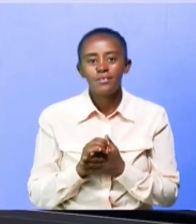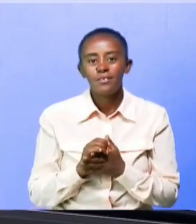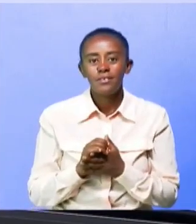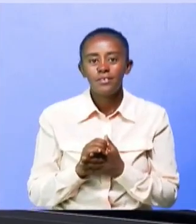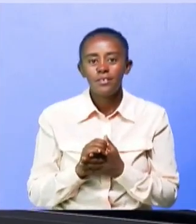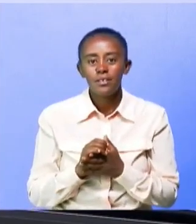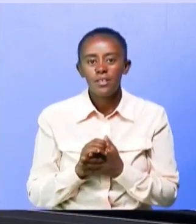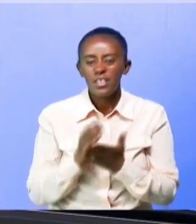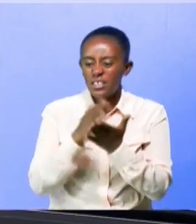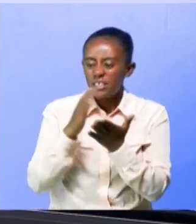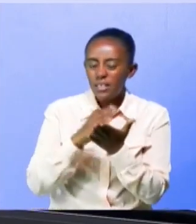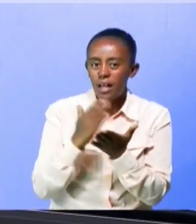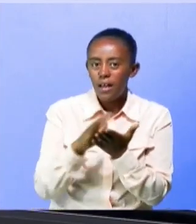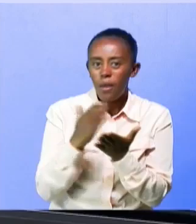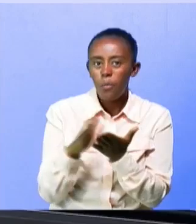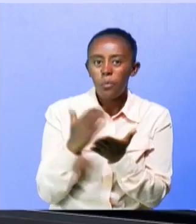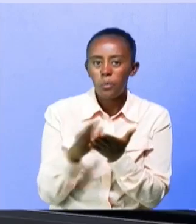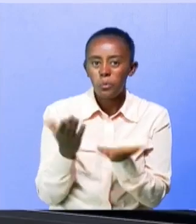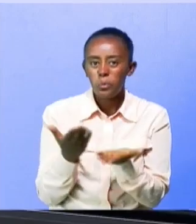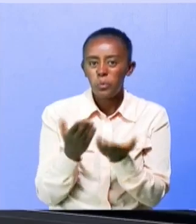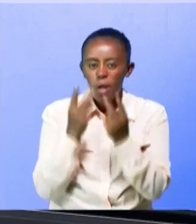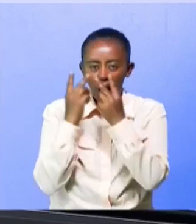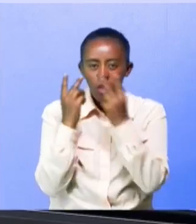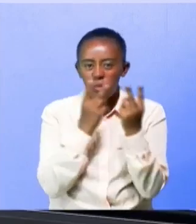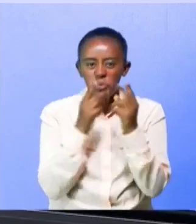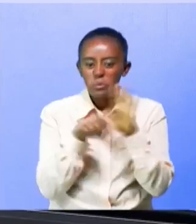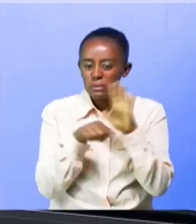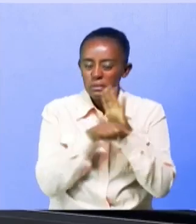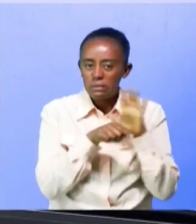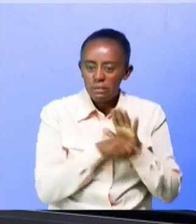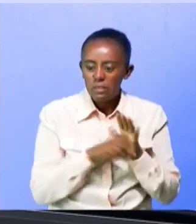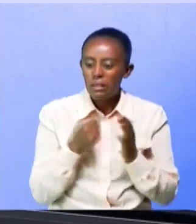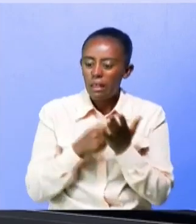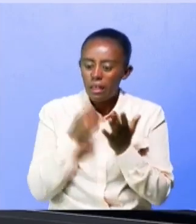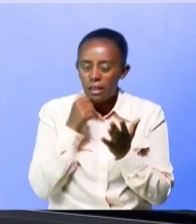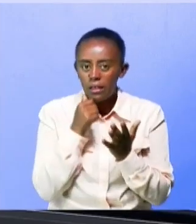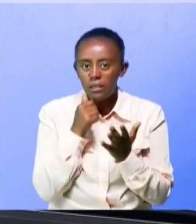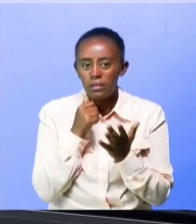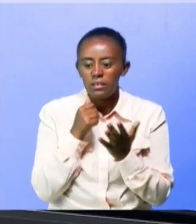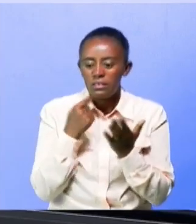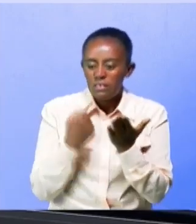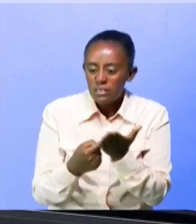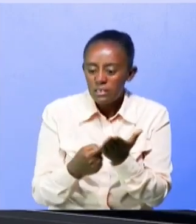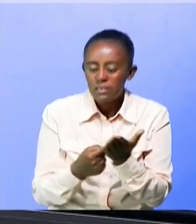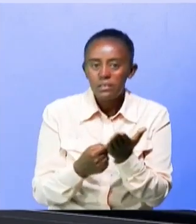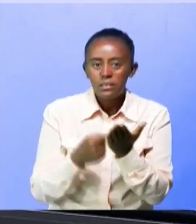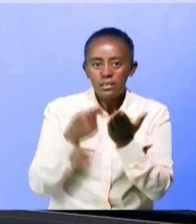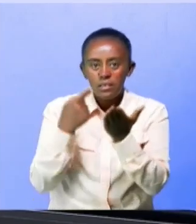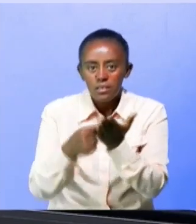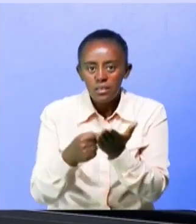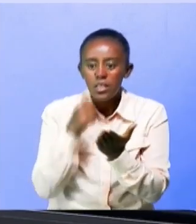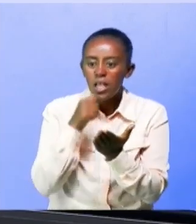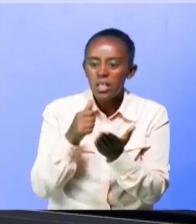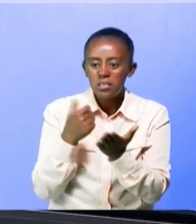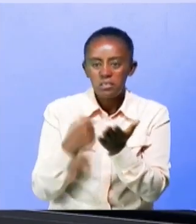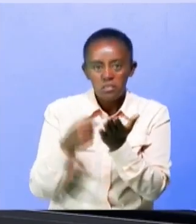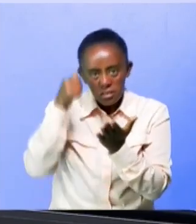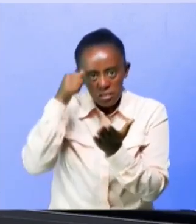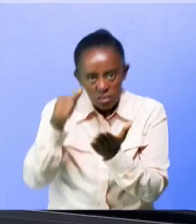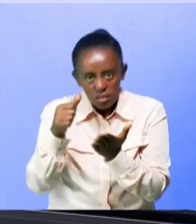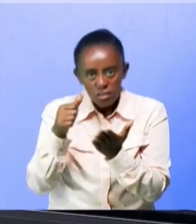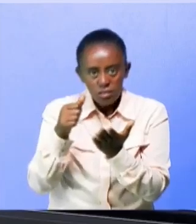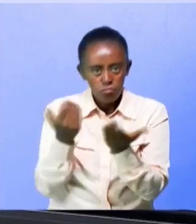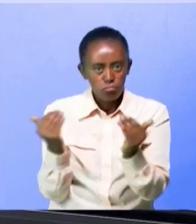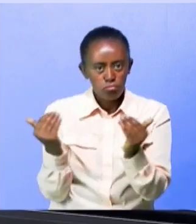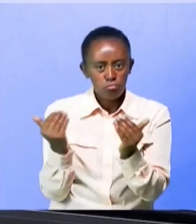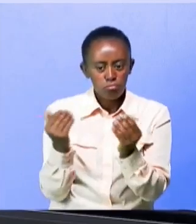just avoid such kind of attitudes. This belongs to this gender, this belongs to